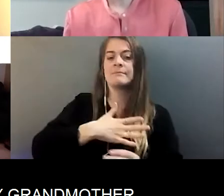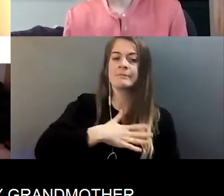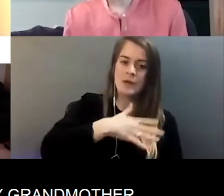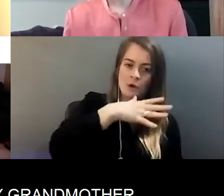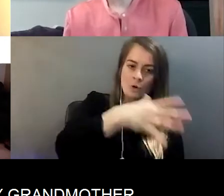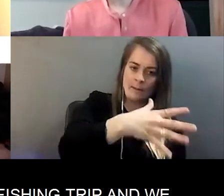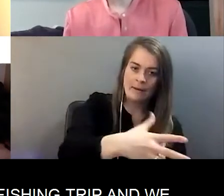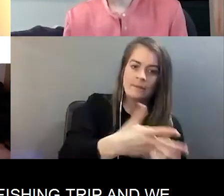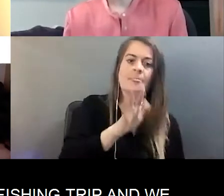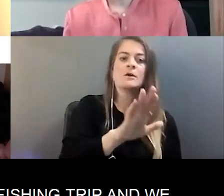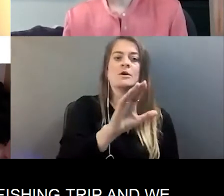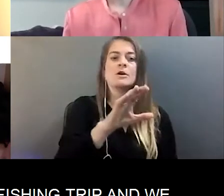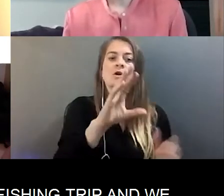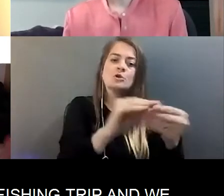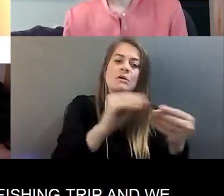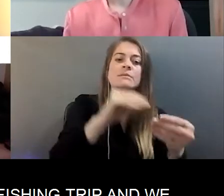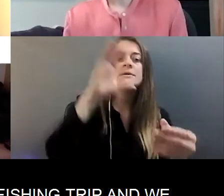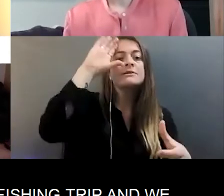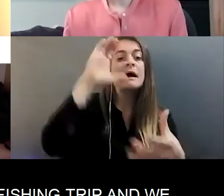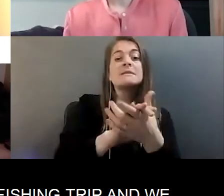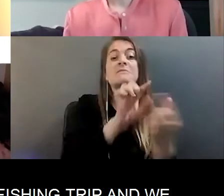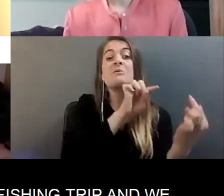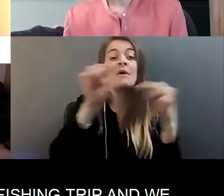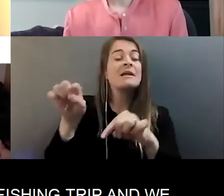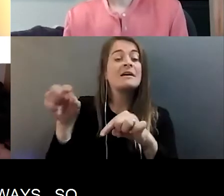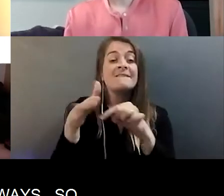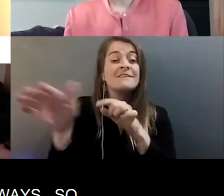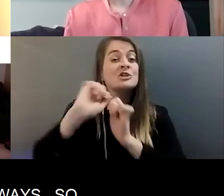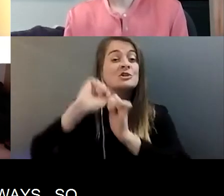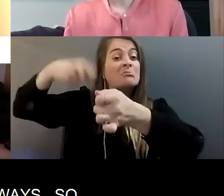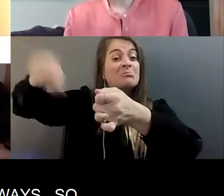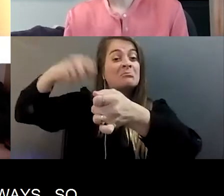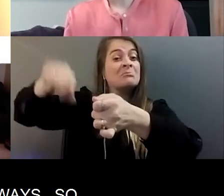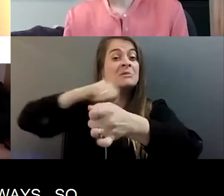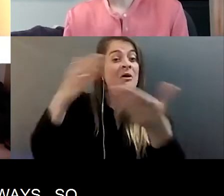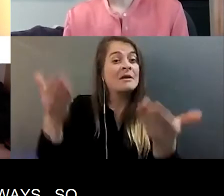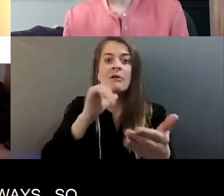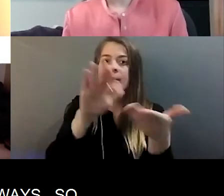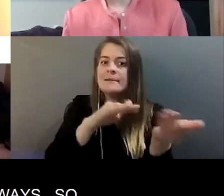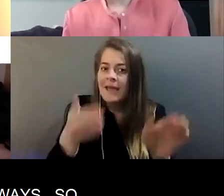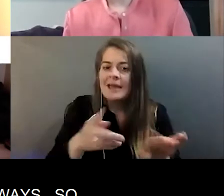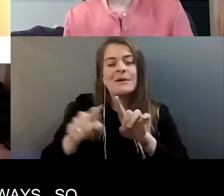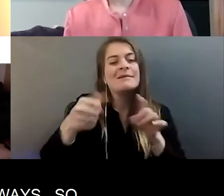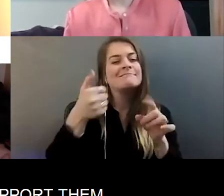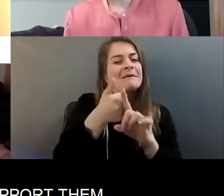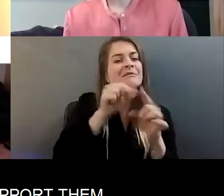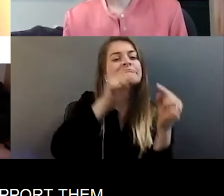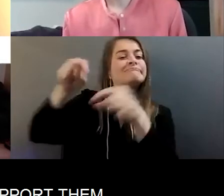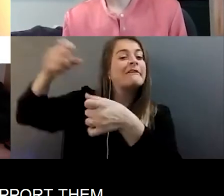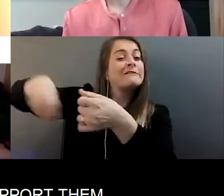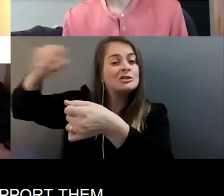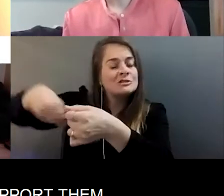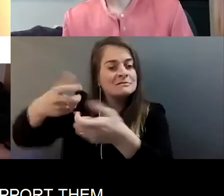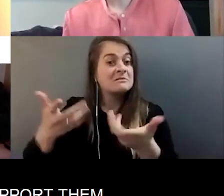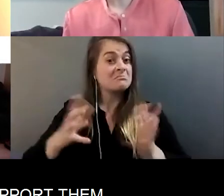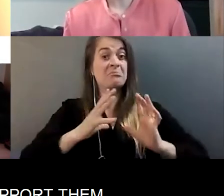her story was her husband was on a fishing trip, and we just worked around that always. So as you come up with a way